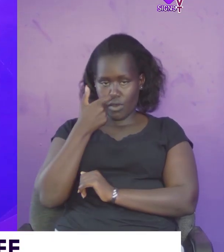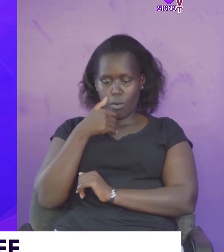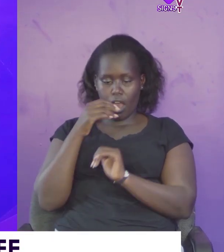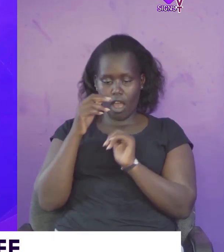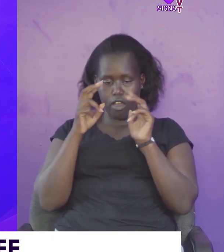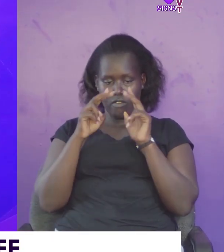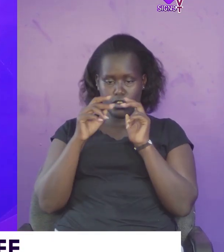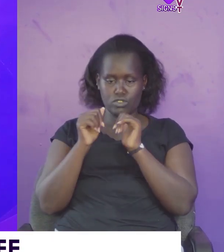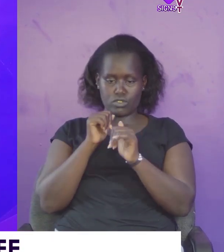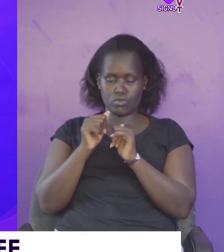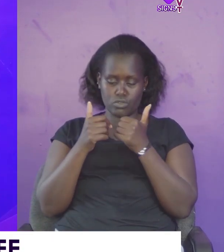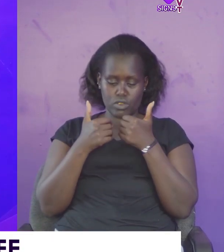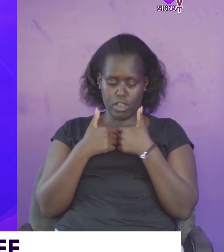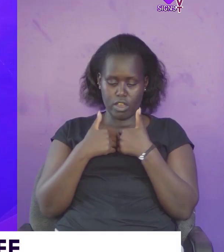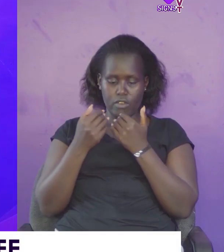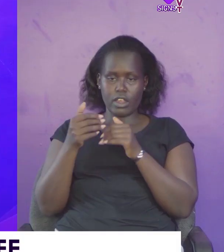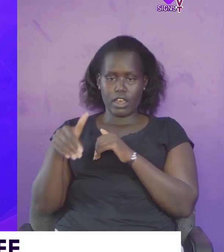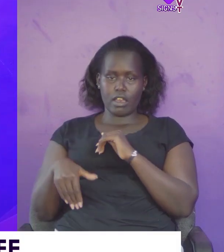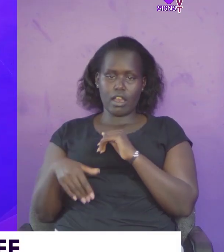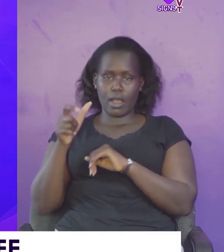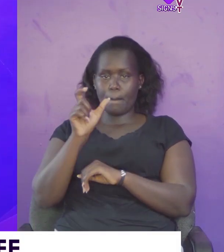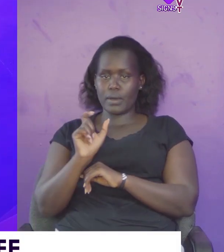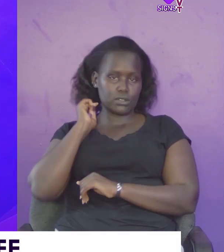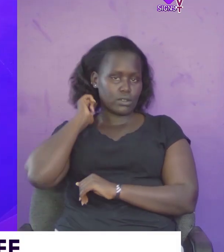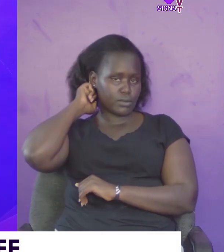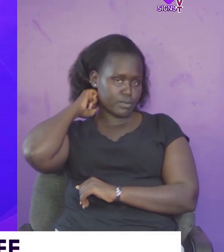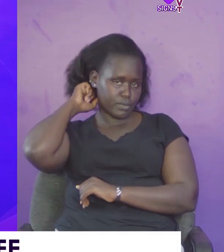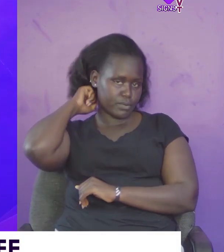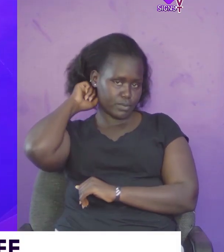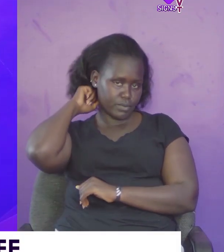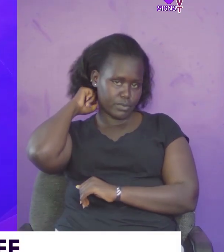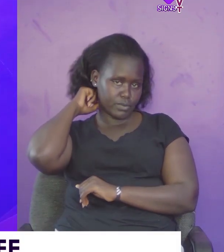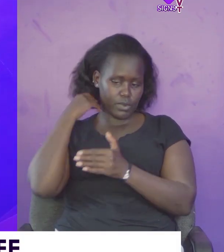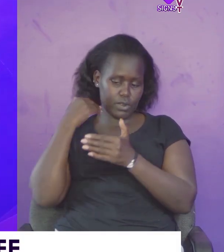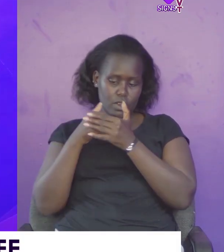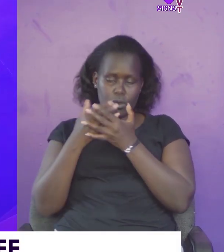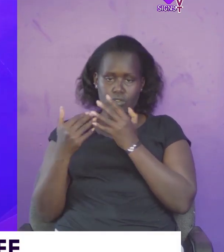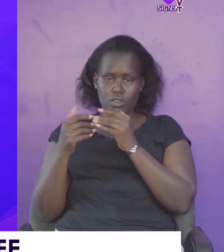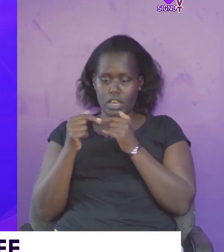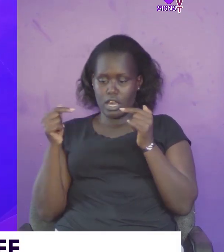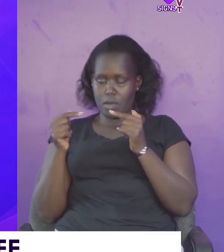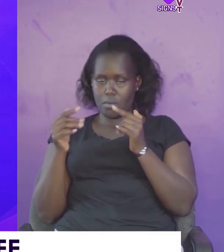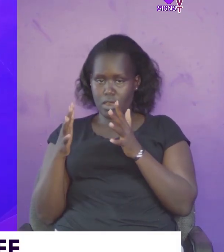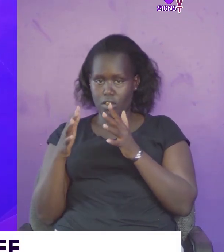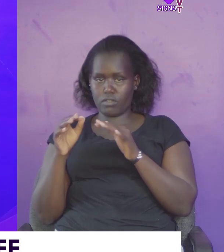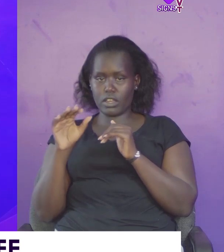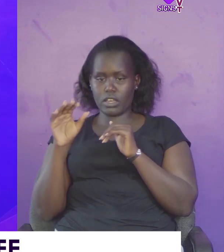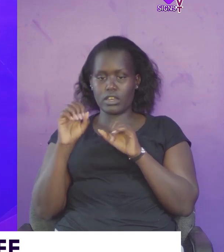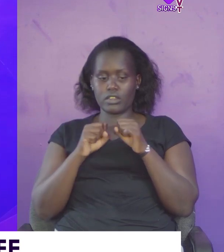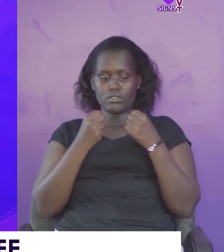issues that is facing the young person. The young person now is almost like the enemy of the society. Am I right? Yeah. Yeah. You come around